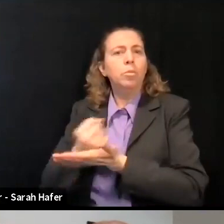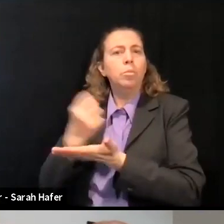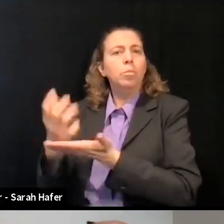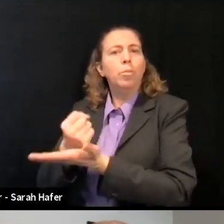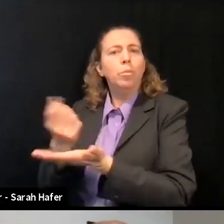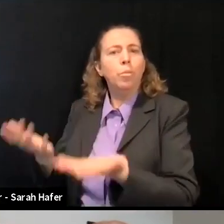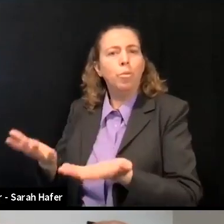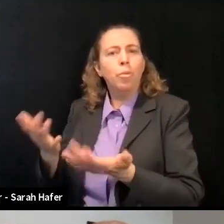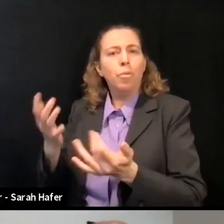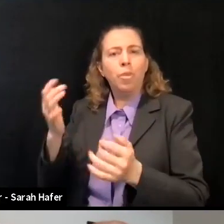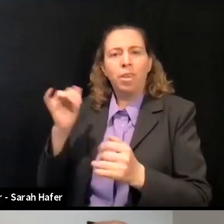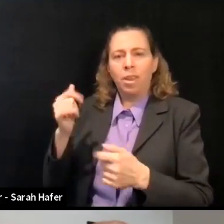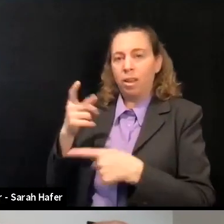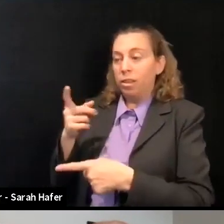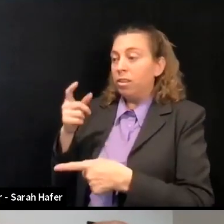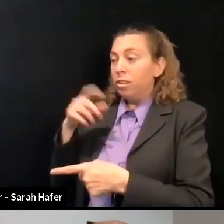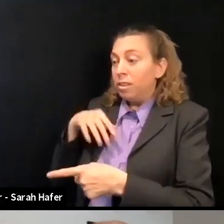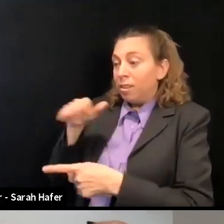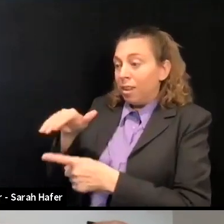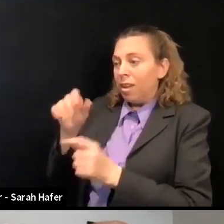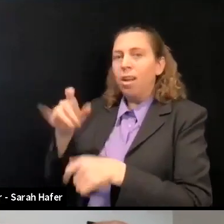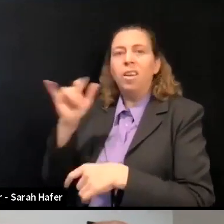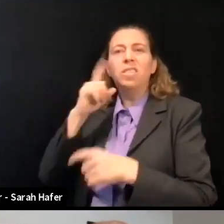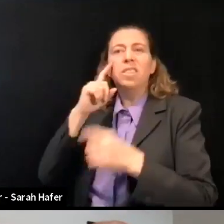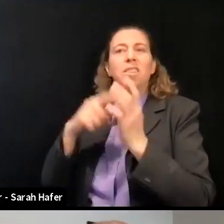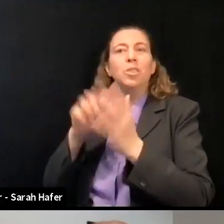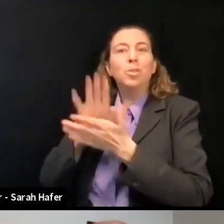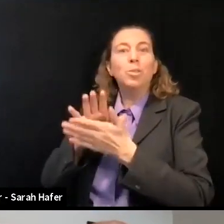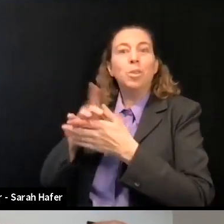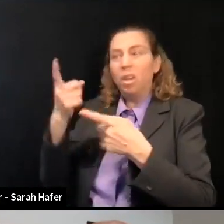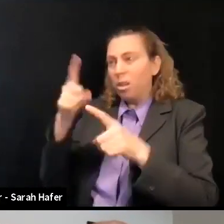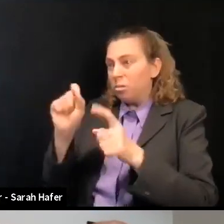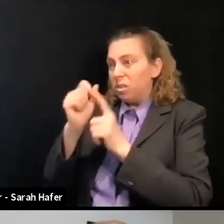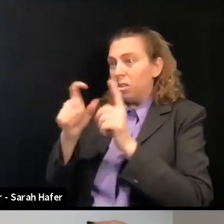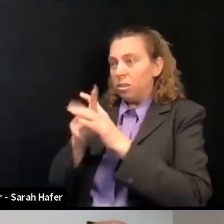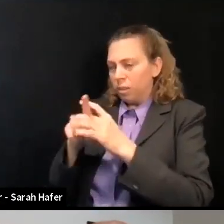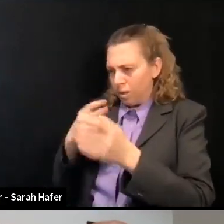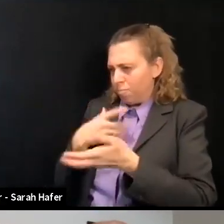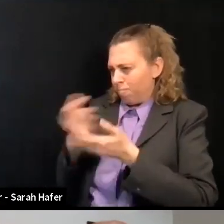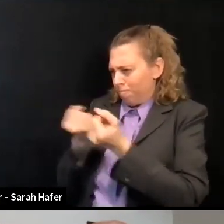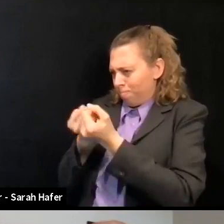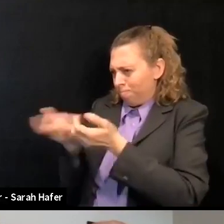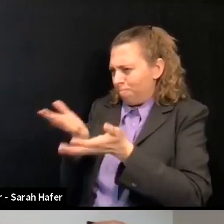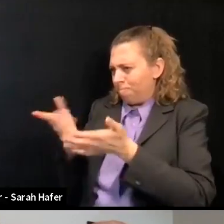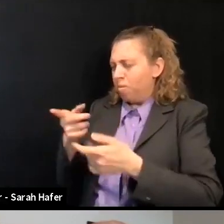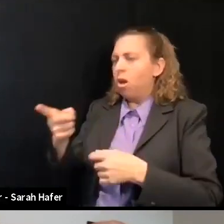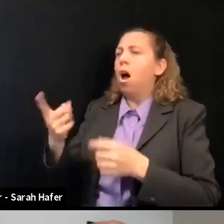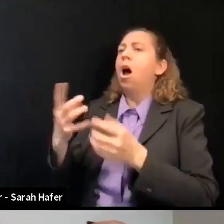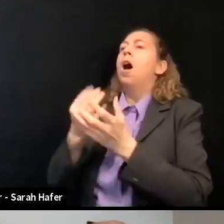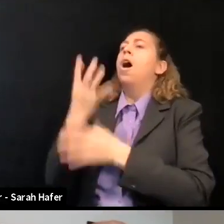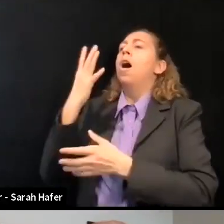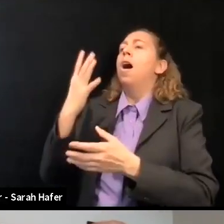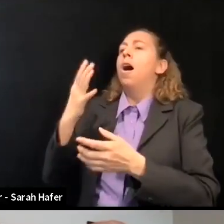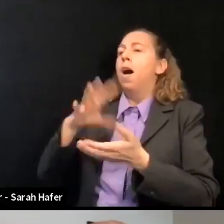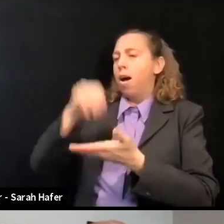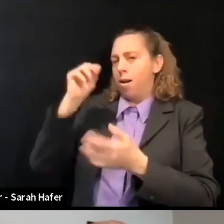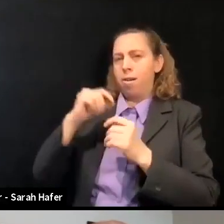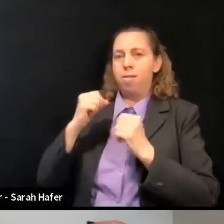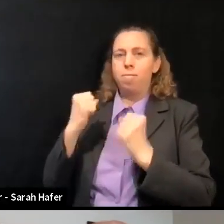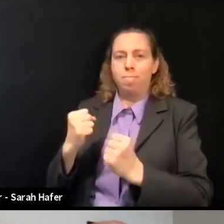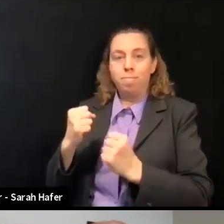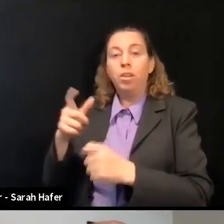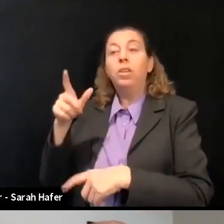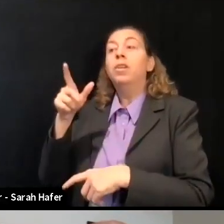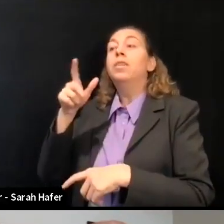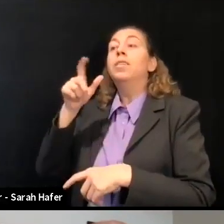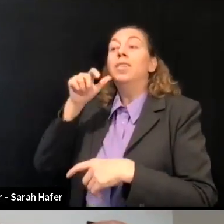reinforcing and highlighting the skills they have to do that can feel empowering in a time when we all feel incompetent and